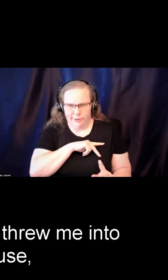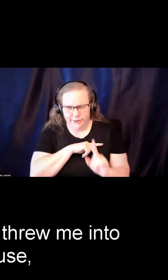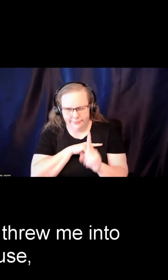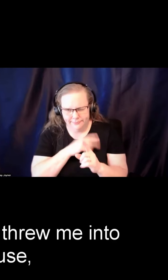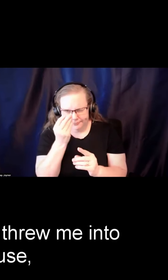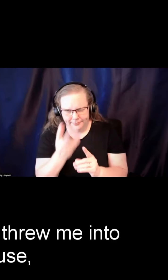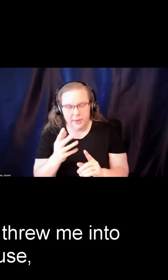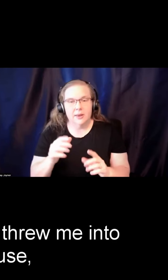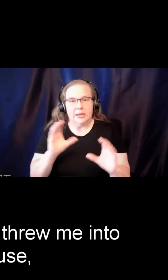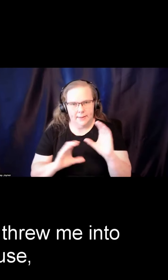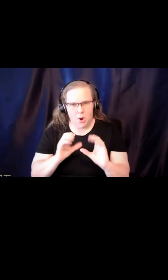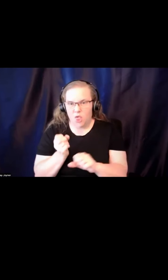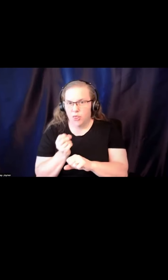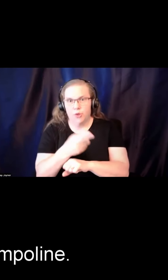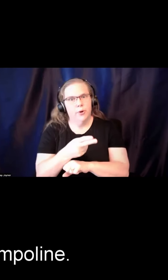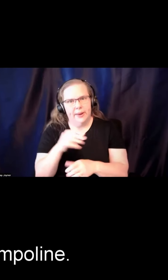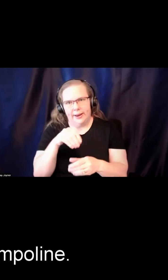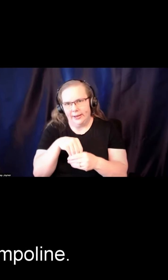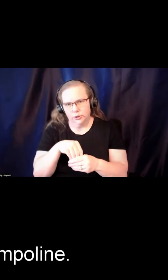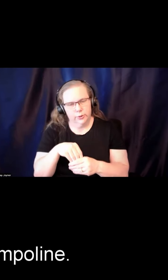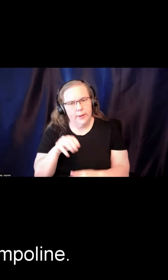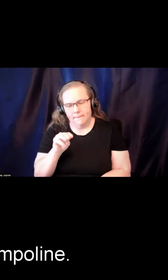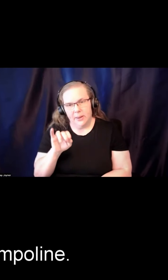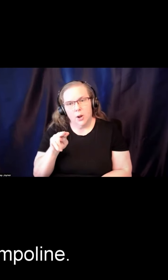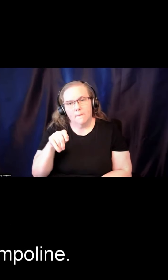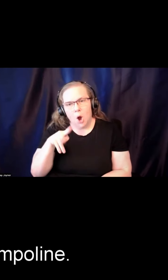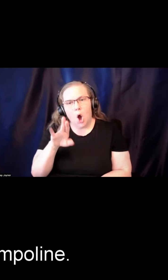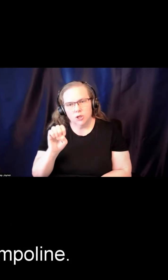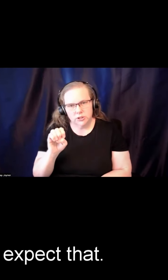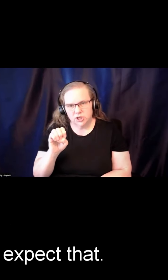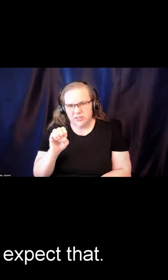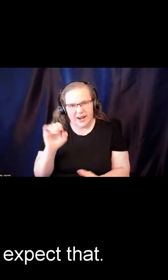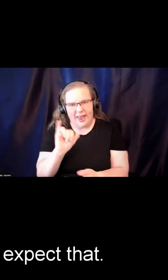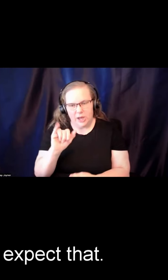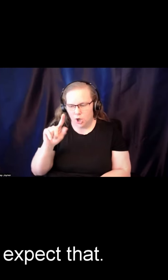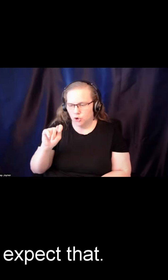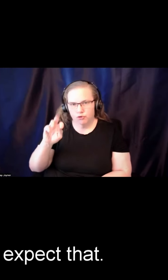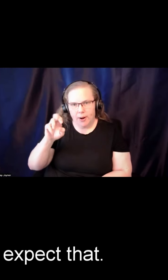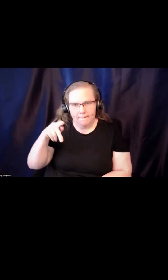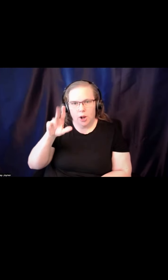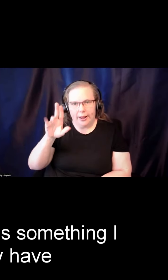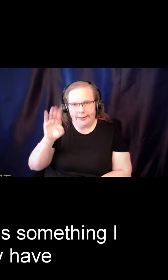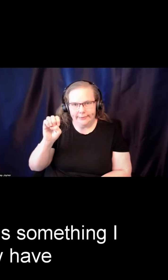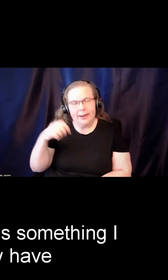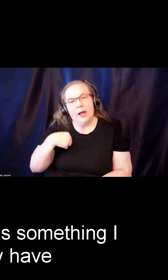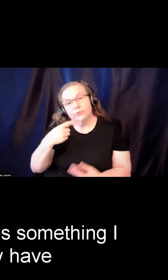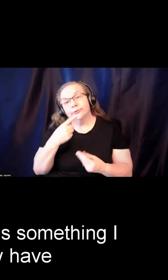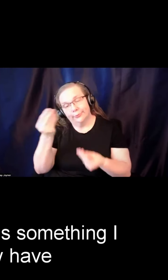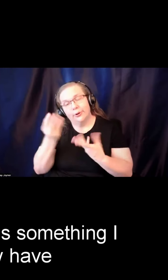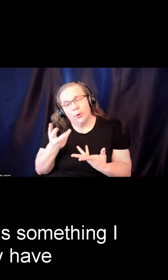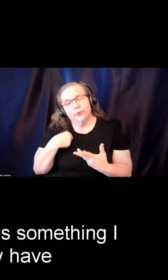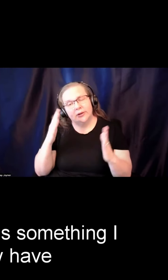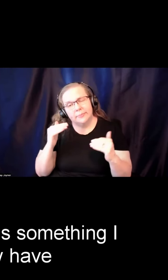chemotherapy threw me into menopause, like just a trampoline. And I was told to expect that. So I